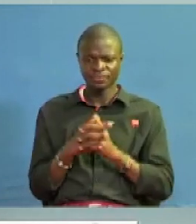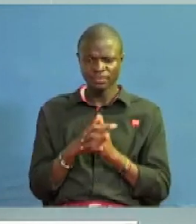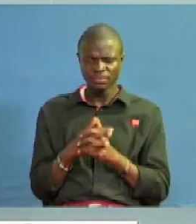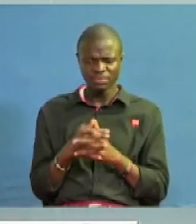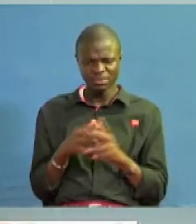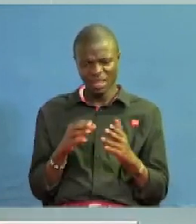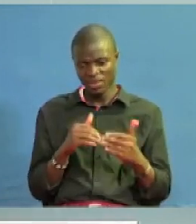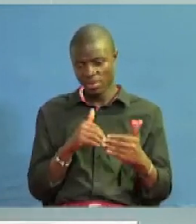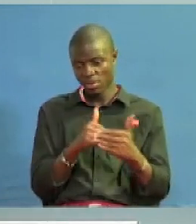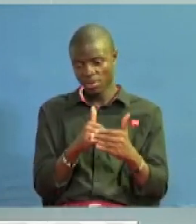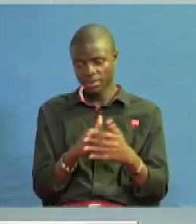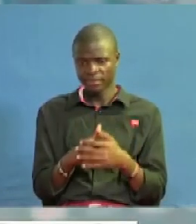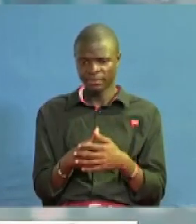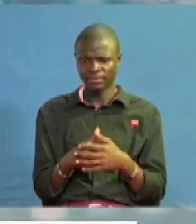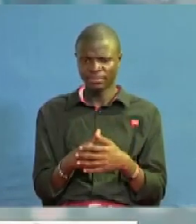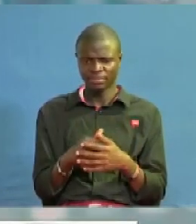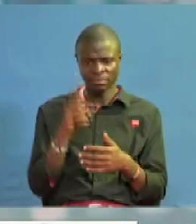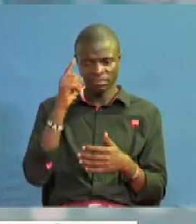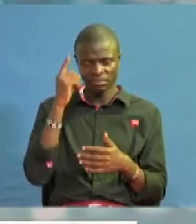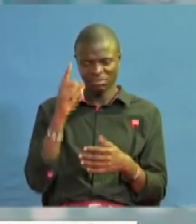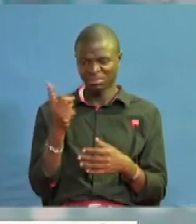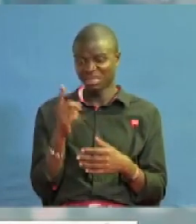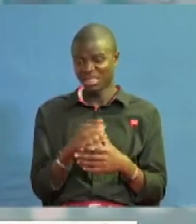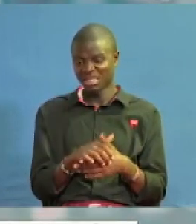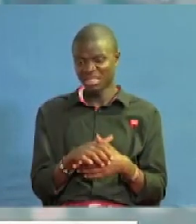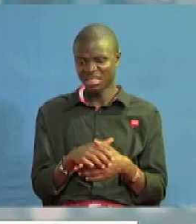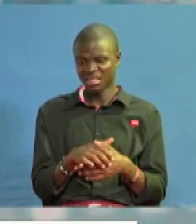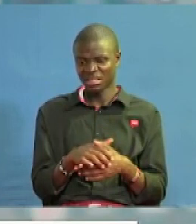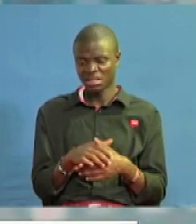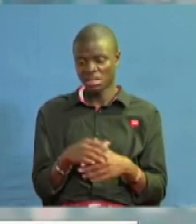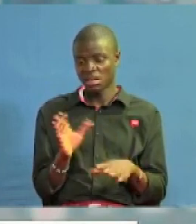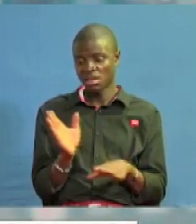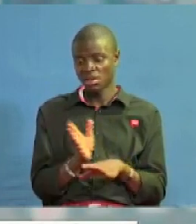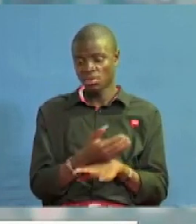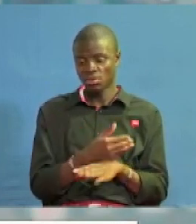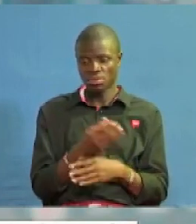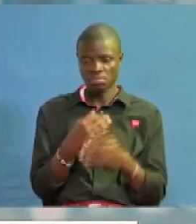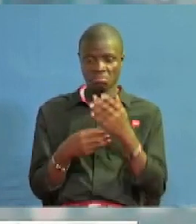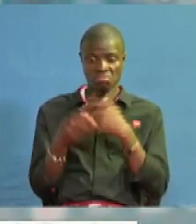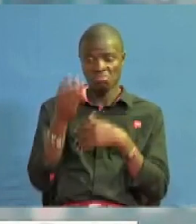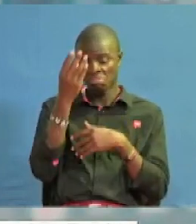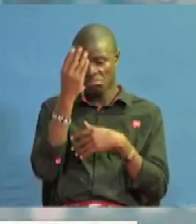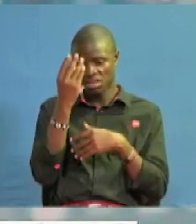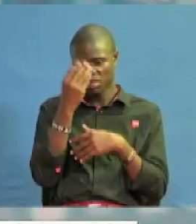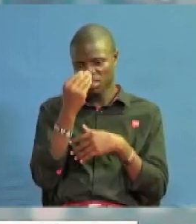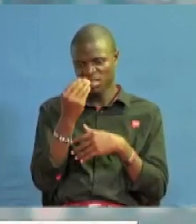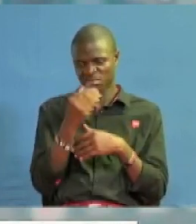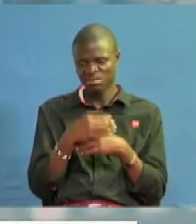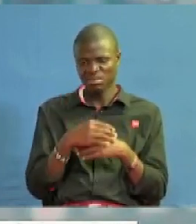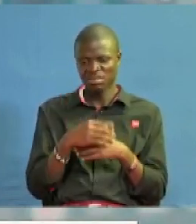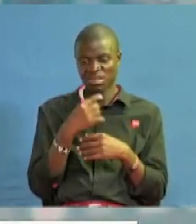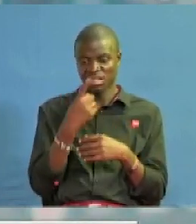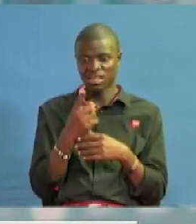that at the moment? Your take? I think, first of all, it was a good declaration that the president said, but I